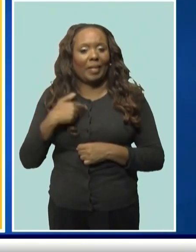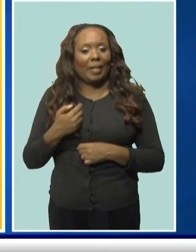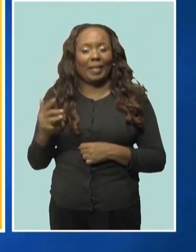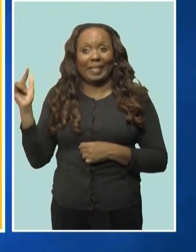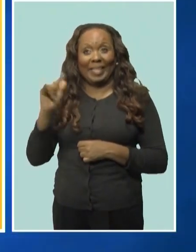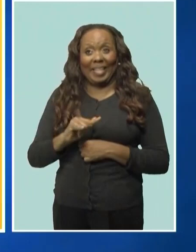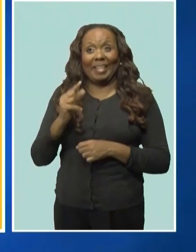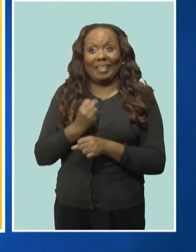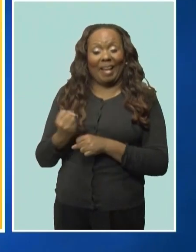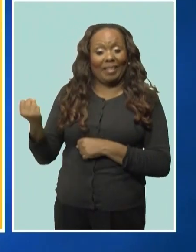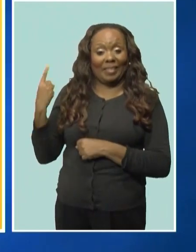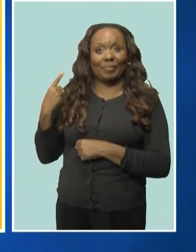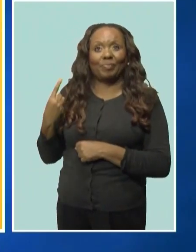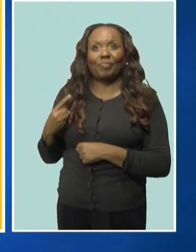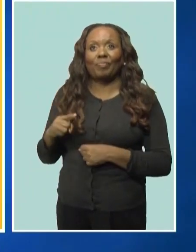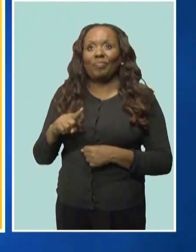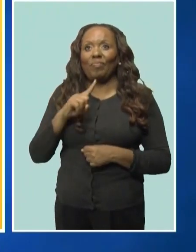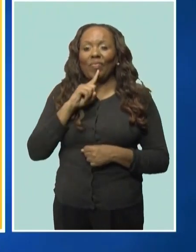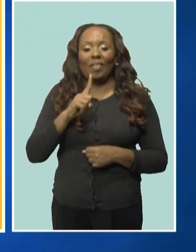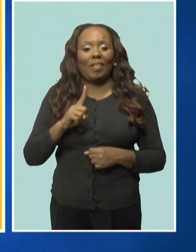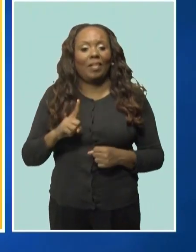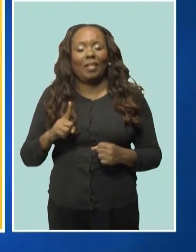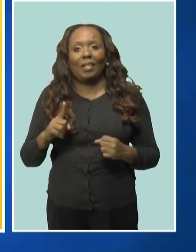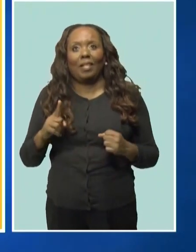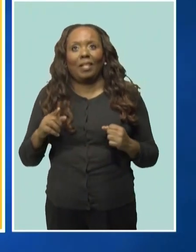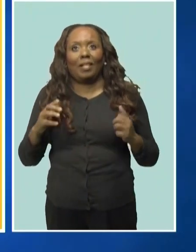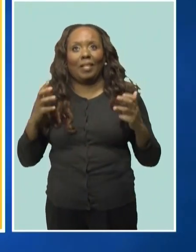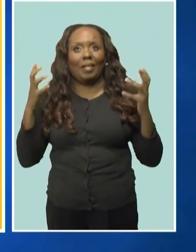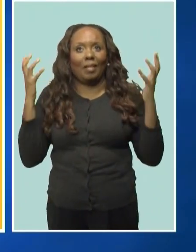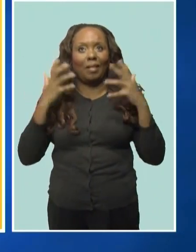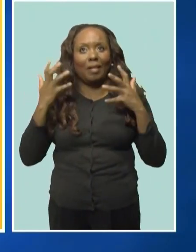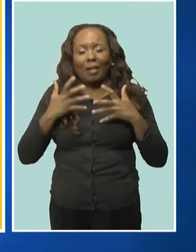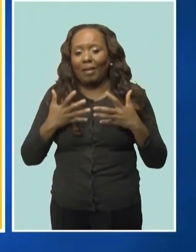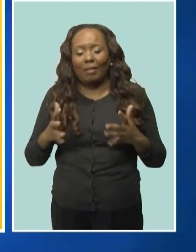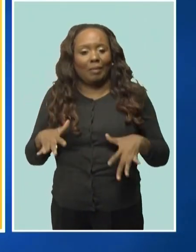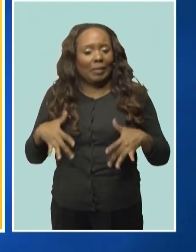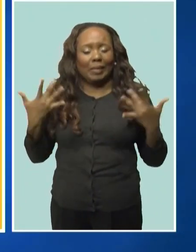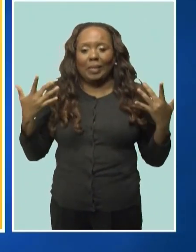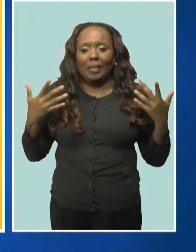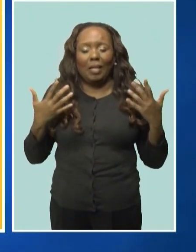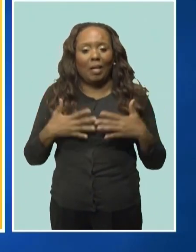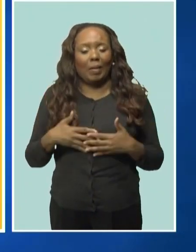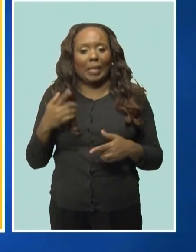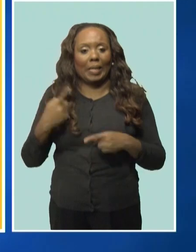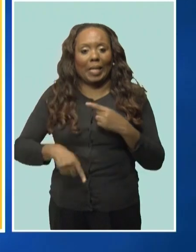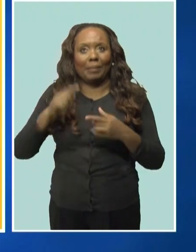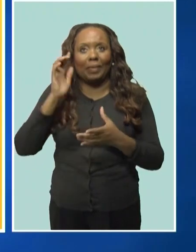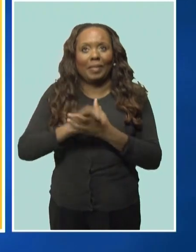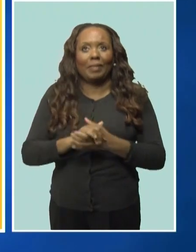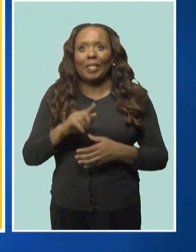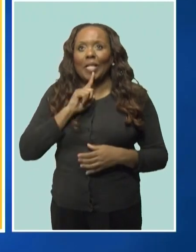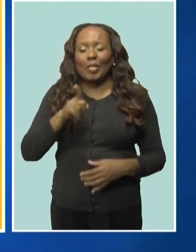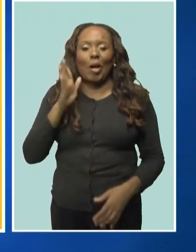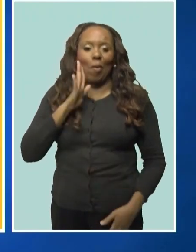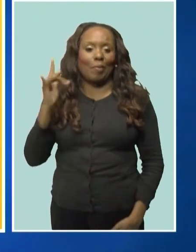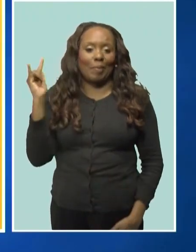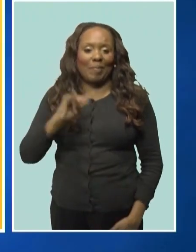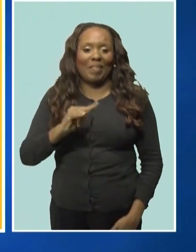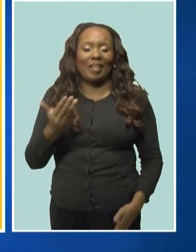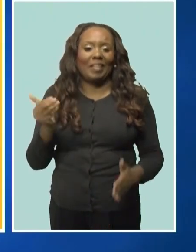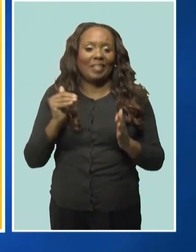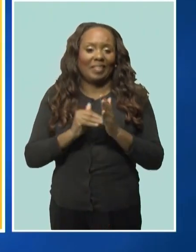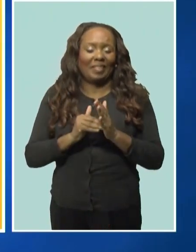and it's an absolutely crazy event, and I'm sure I'll be back. And